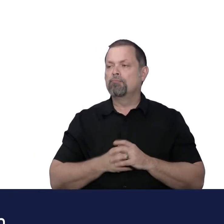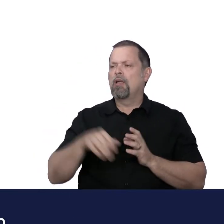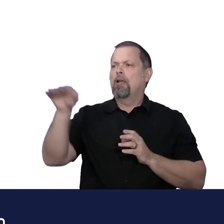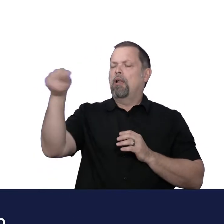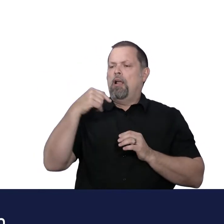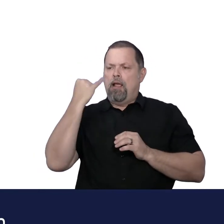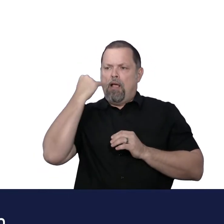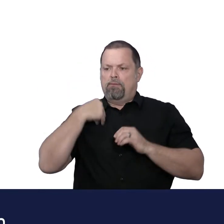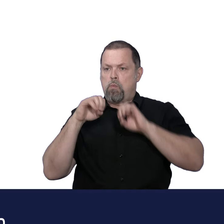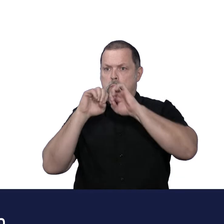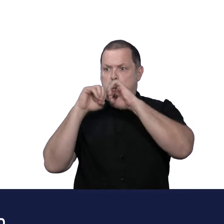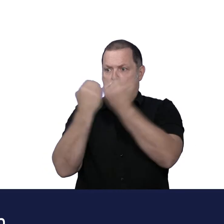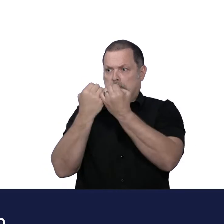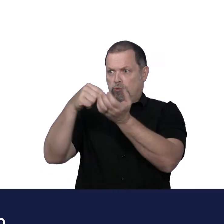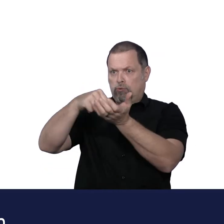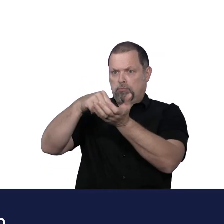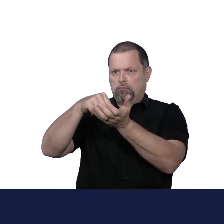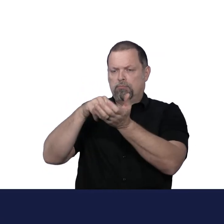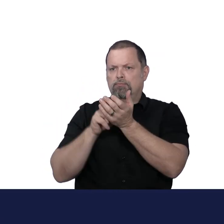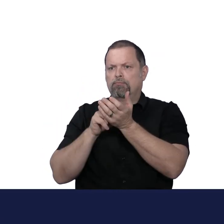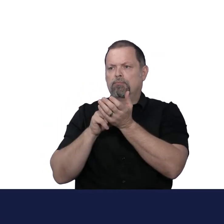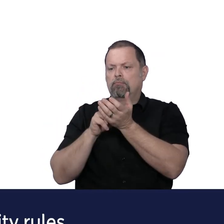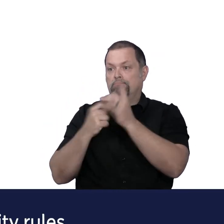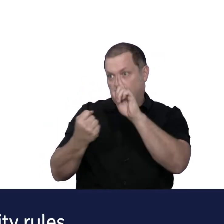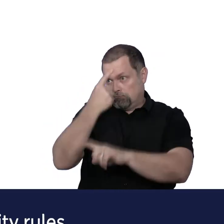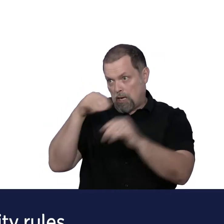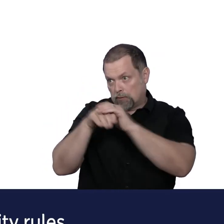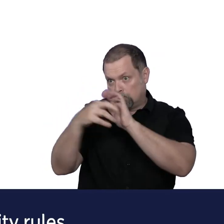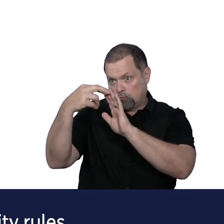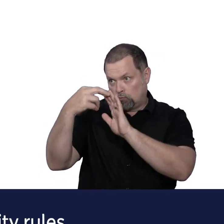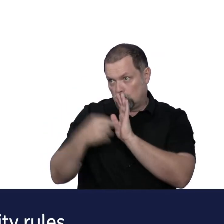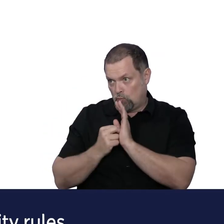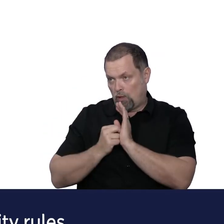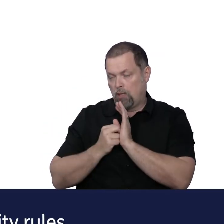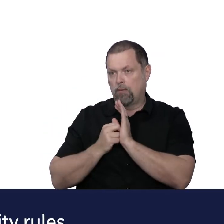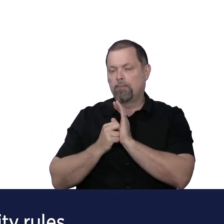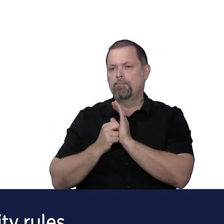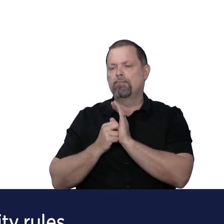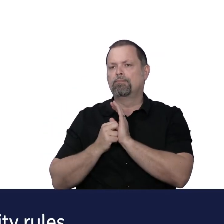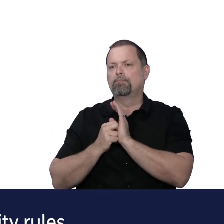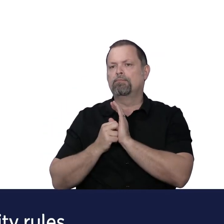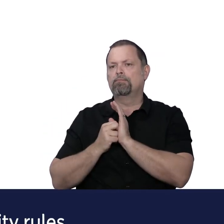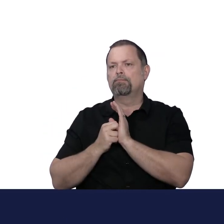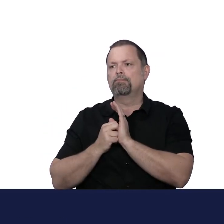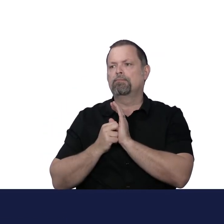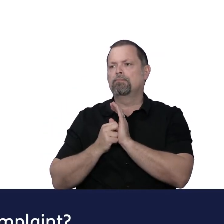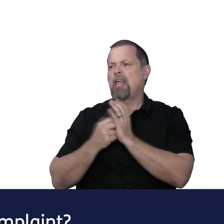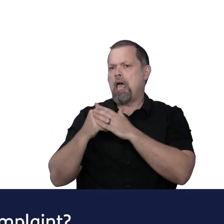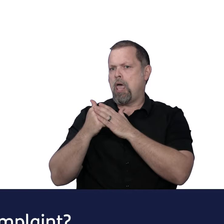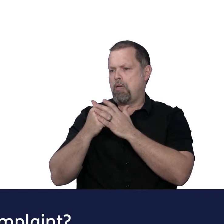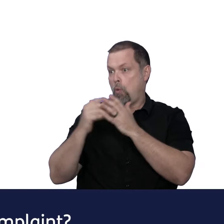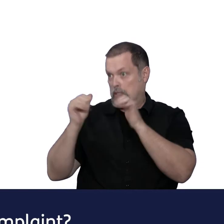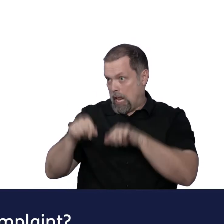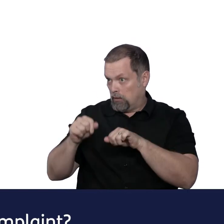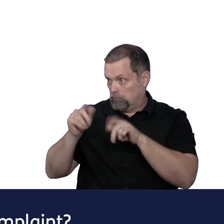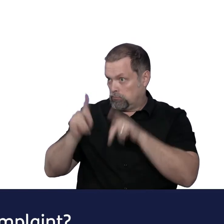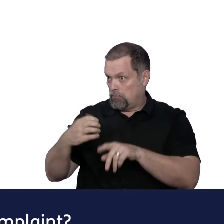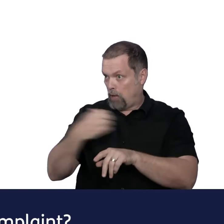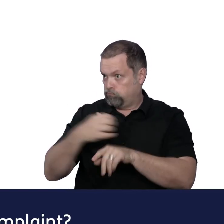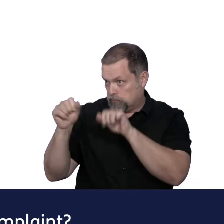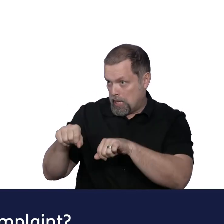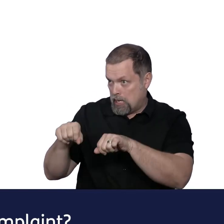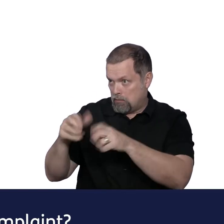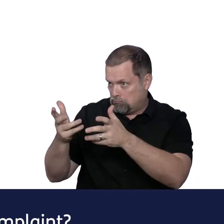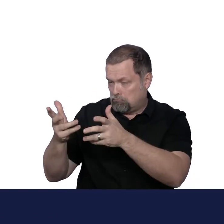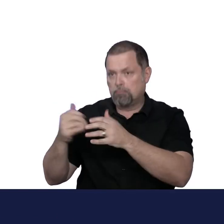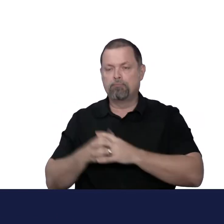If an organization doesn't follow accessibility rules, can someone make